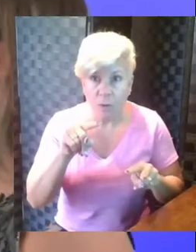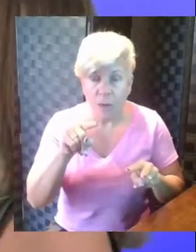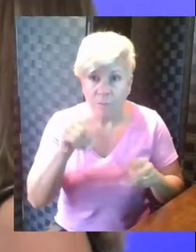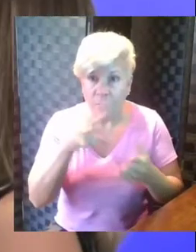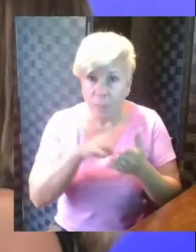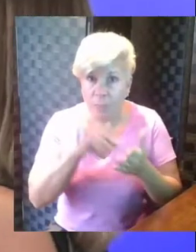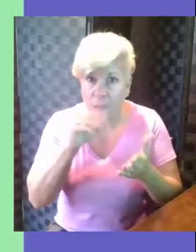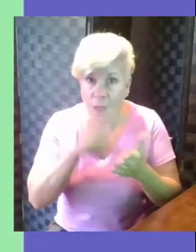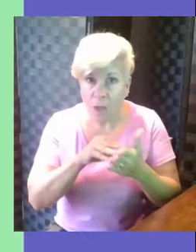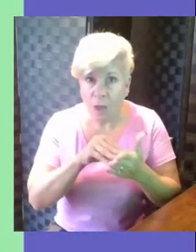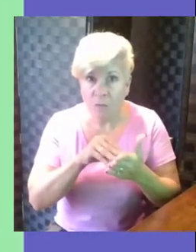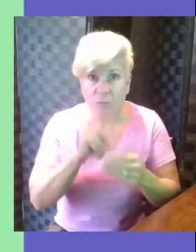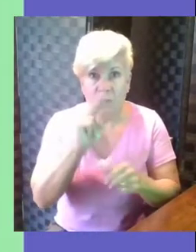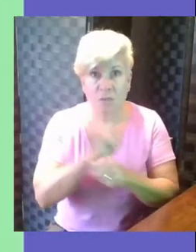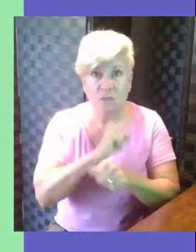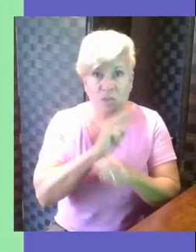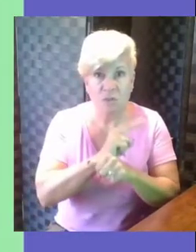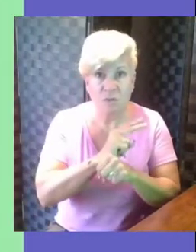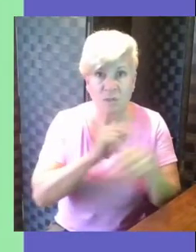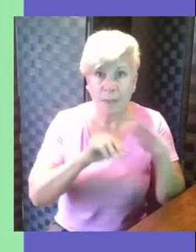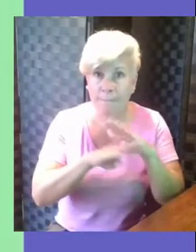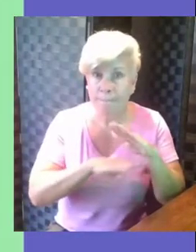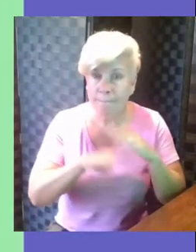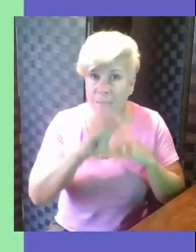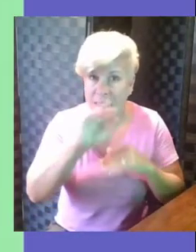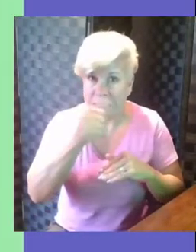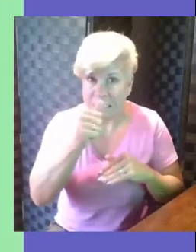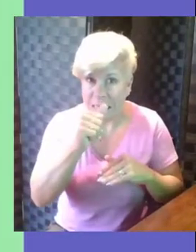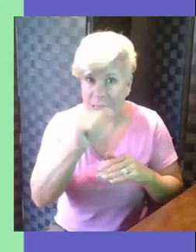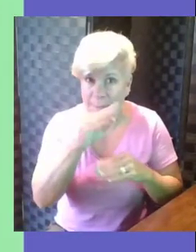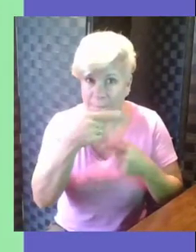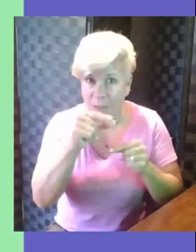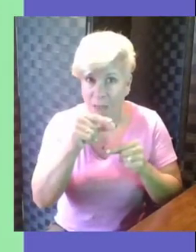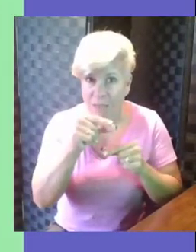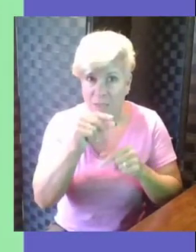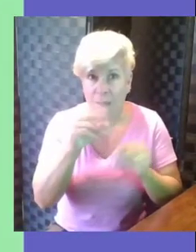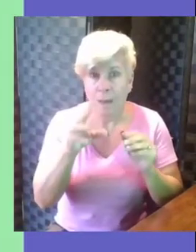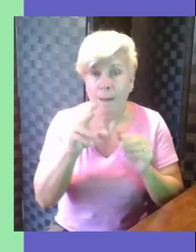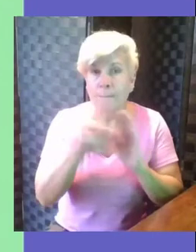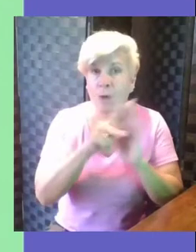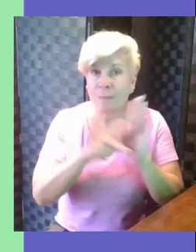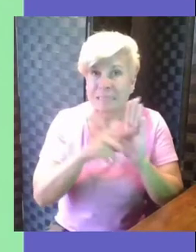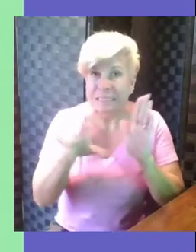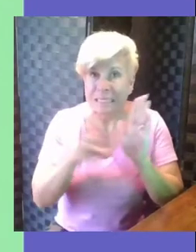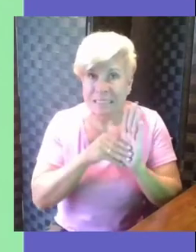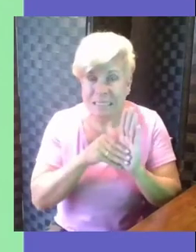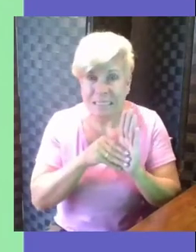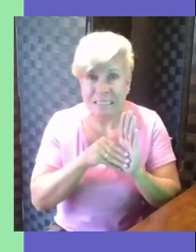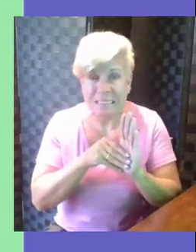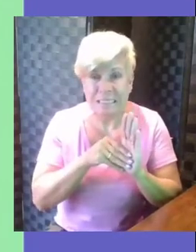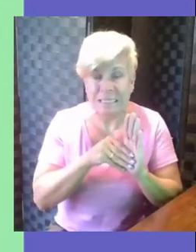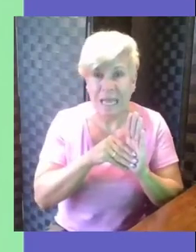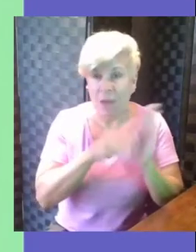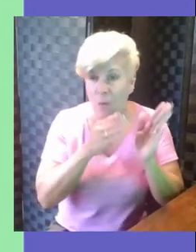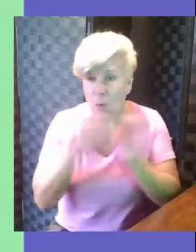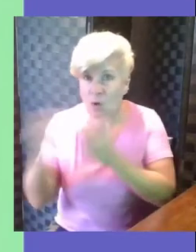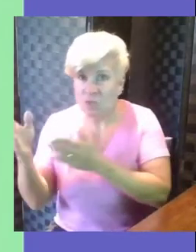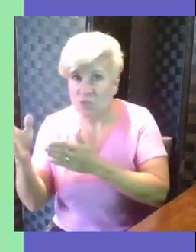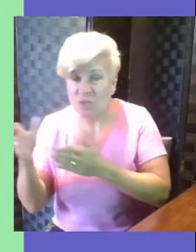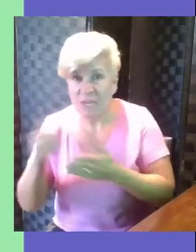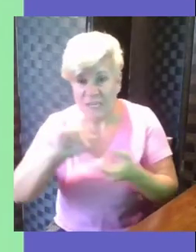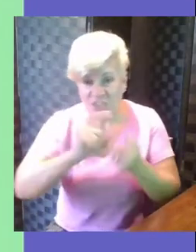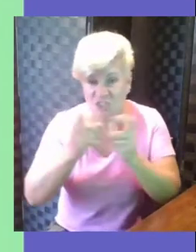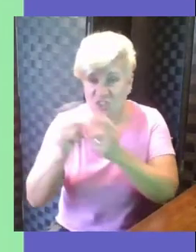done. You've used base 10 blocks to add. You've used properties of addition like commutative and